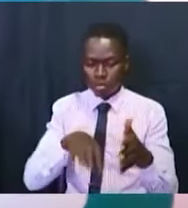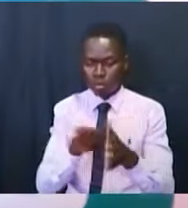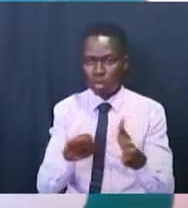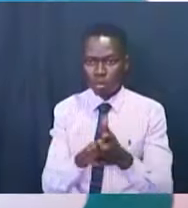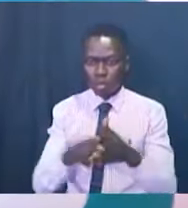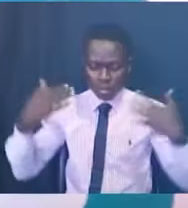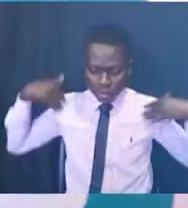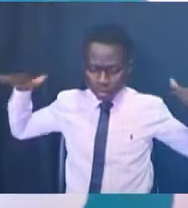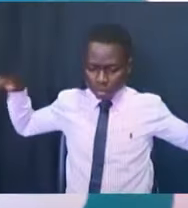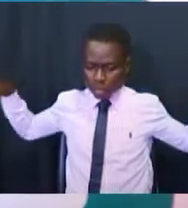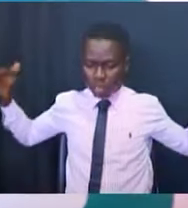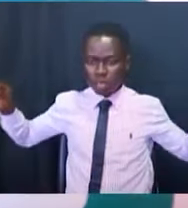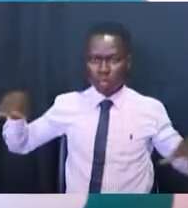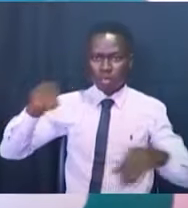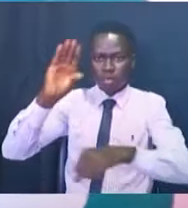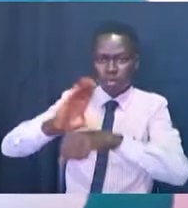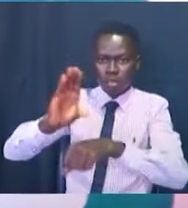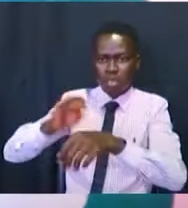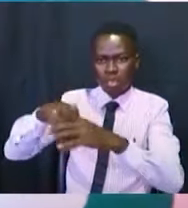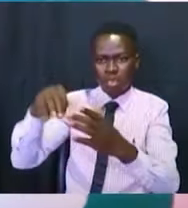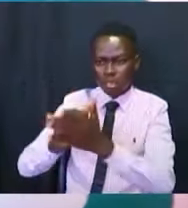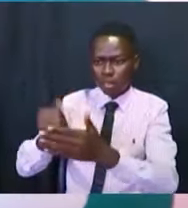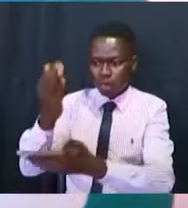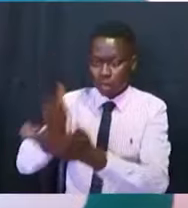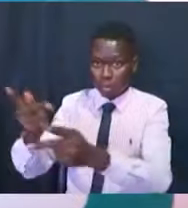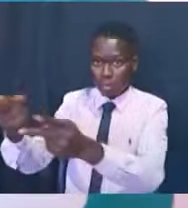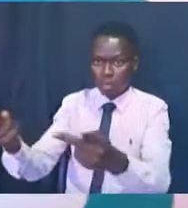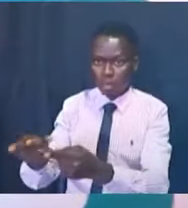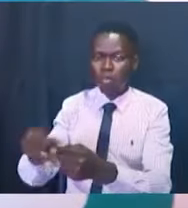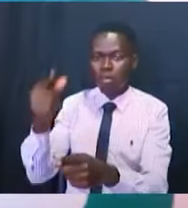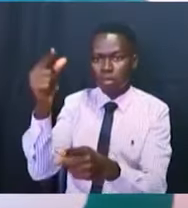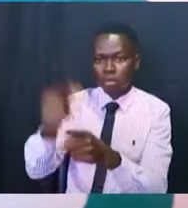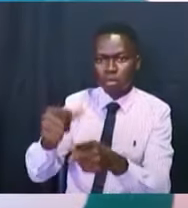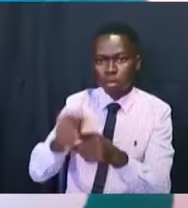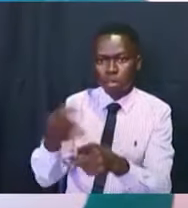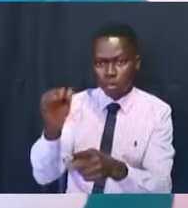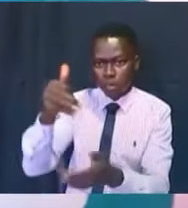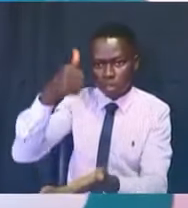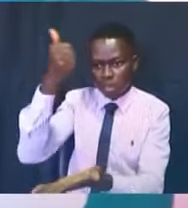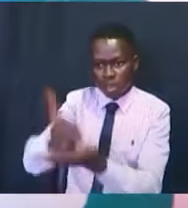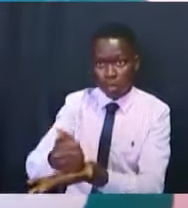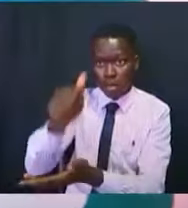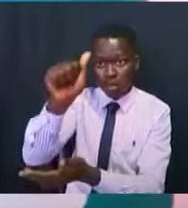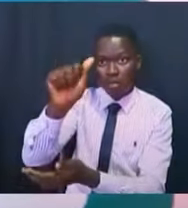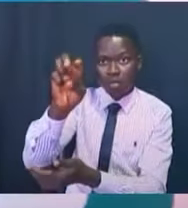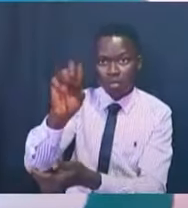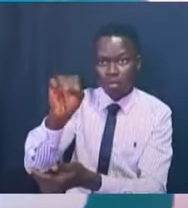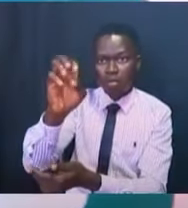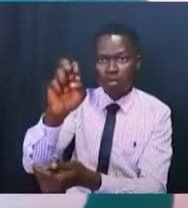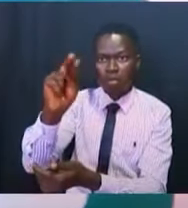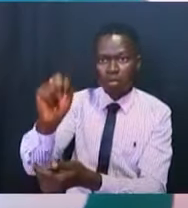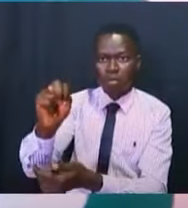the angel of the church in Laodicea write, this is the words of the amen, or the amen, the